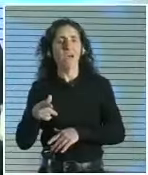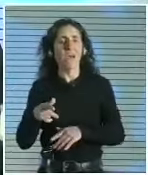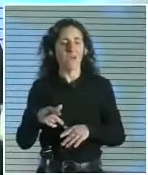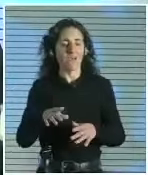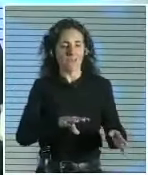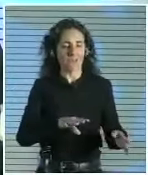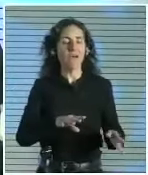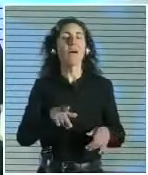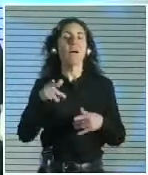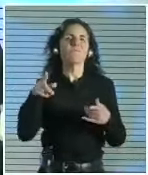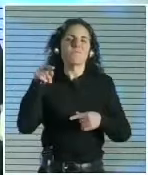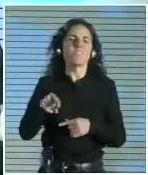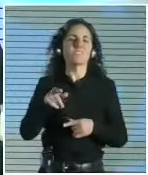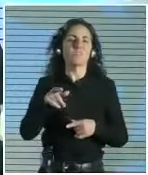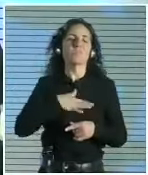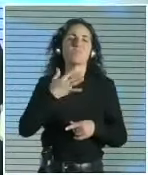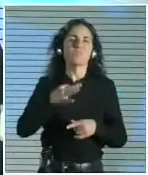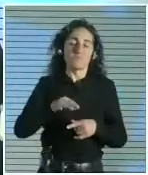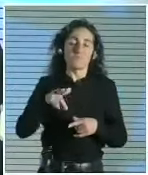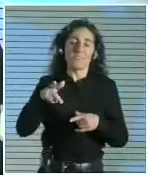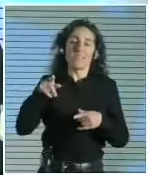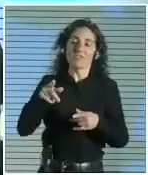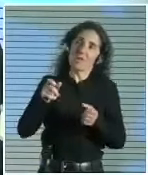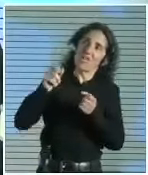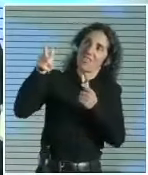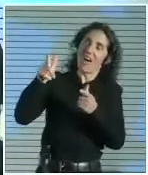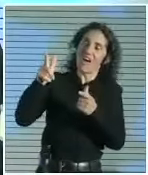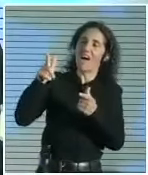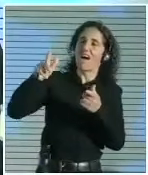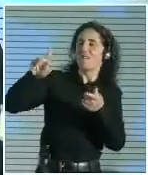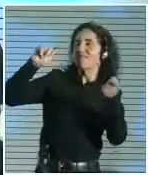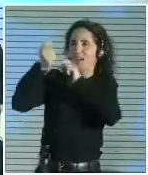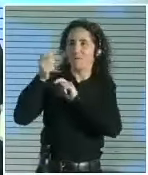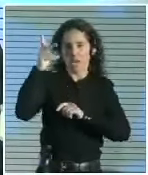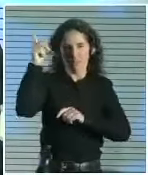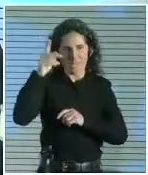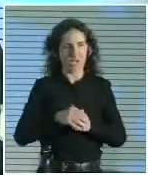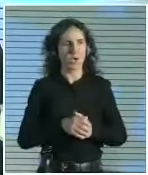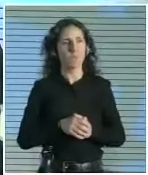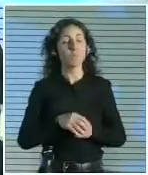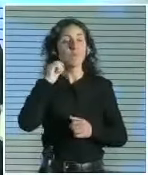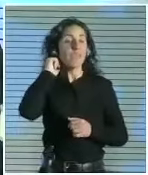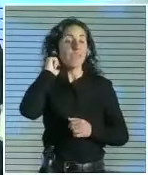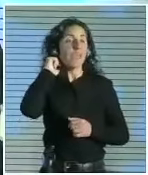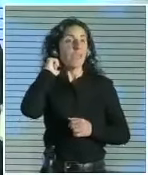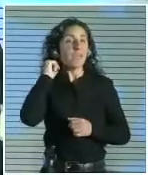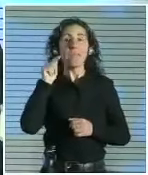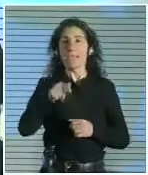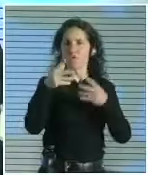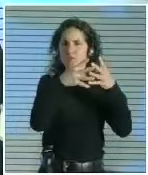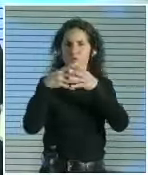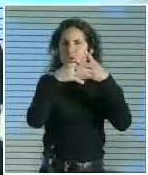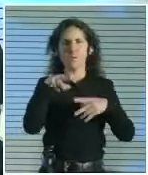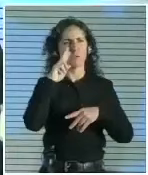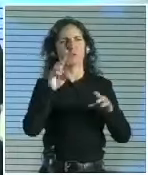saw quickly adoption in the States, but immediately the tourism sector is not one that stops at borders. The brands that were